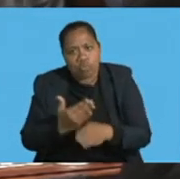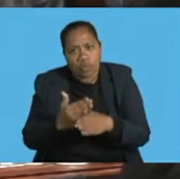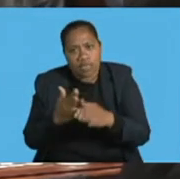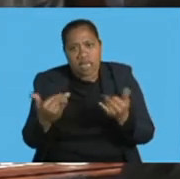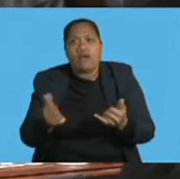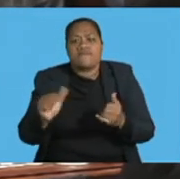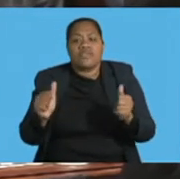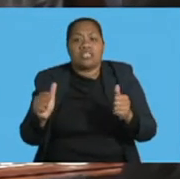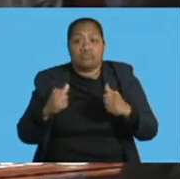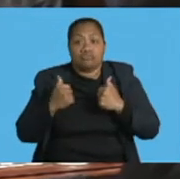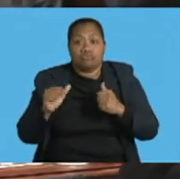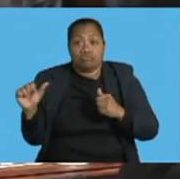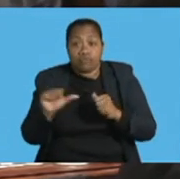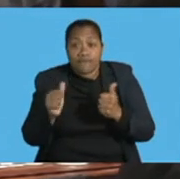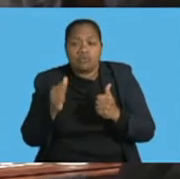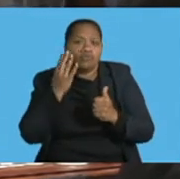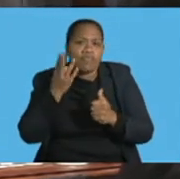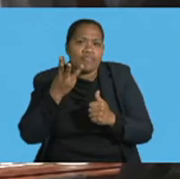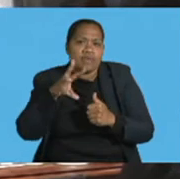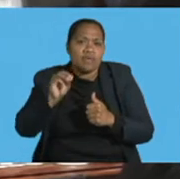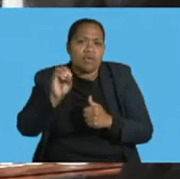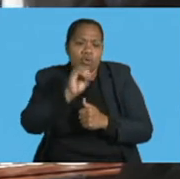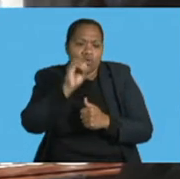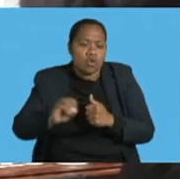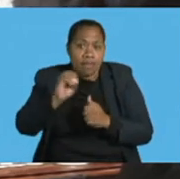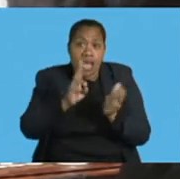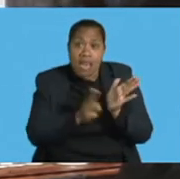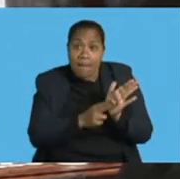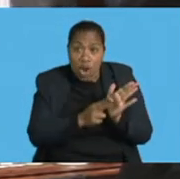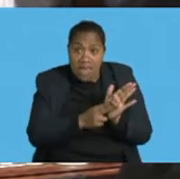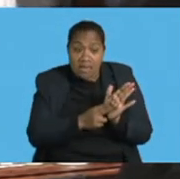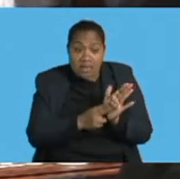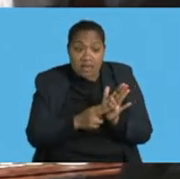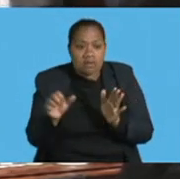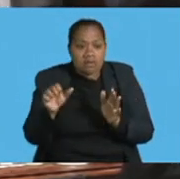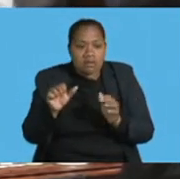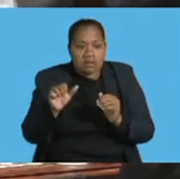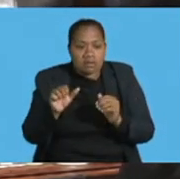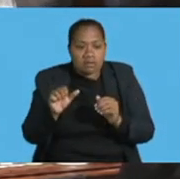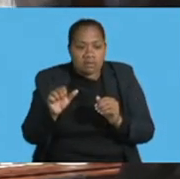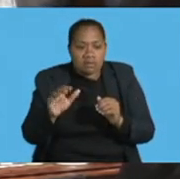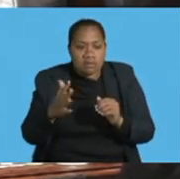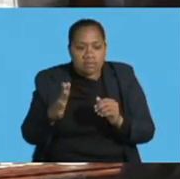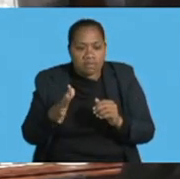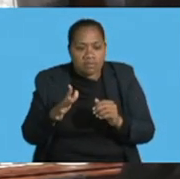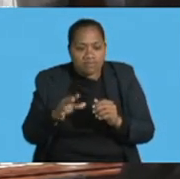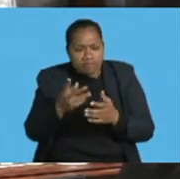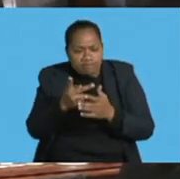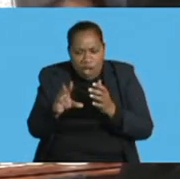30th of October. Namoli village work should be ending in October. We have done about 85% of the work has been